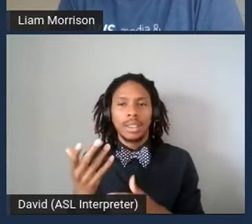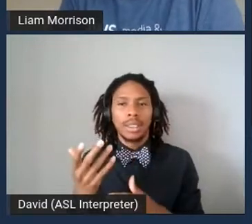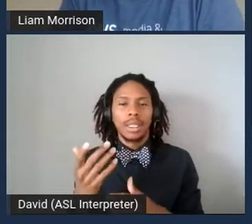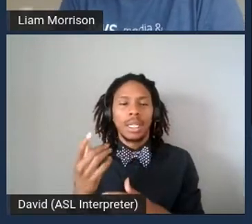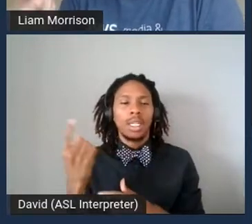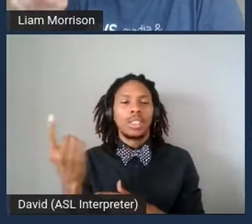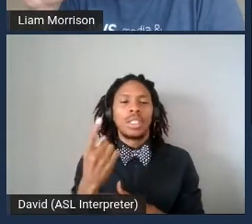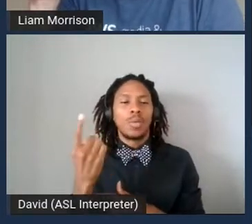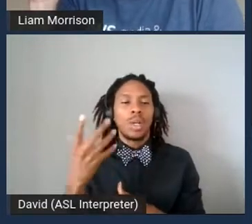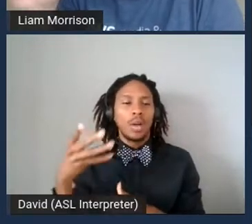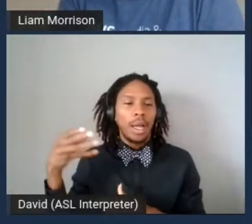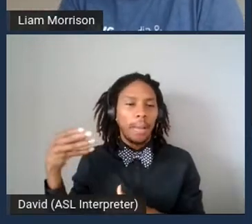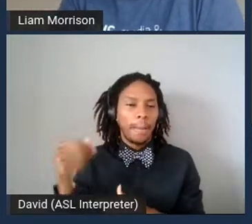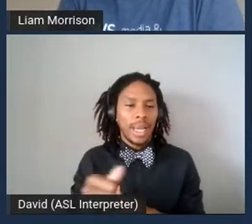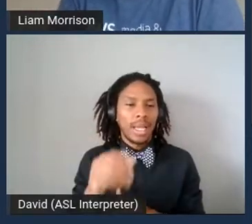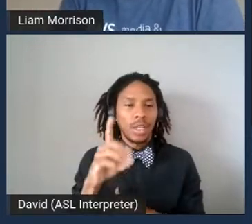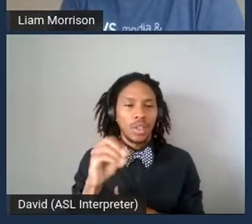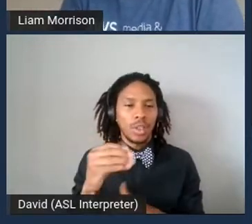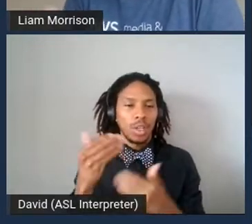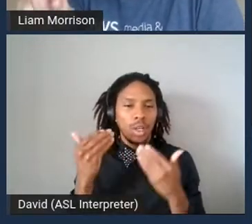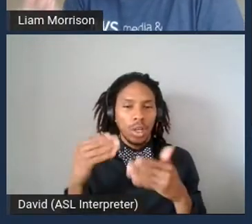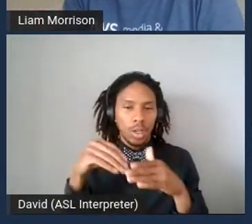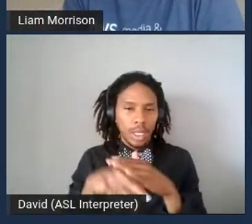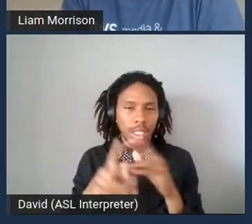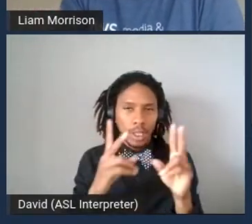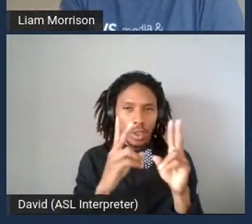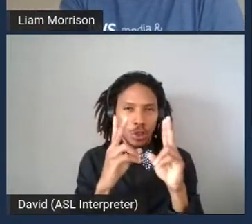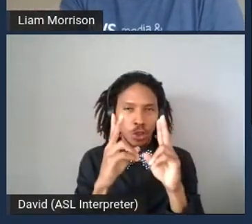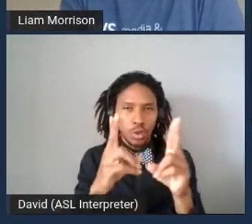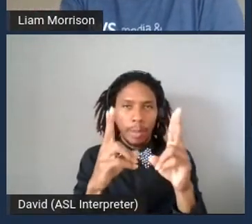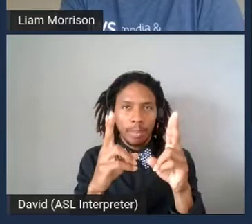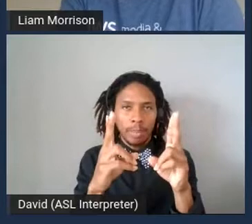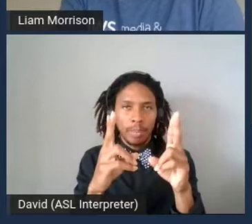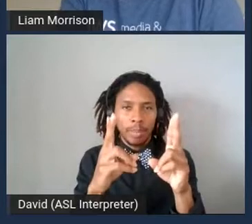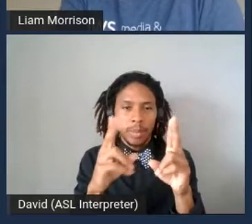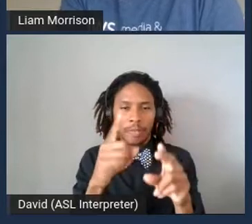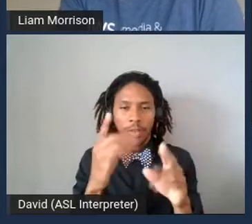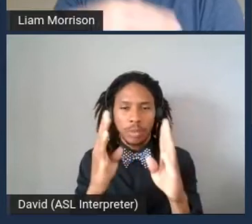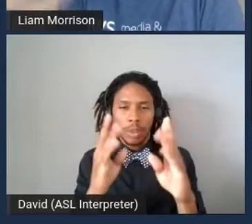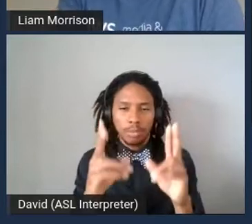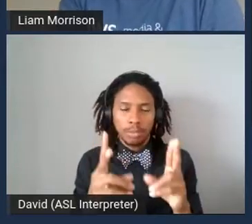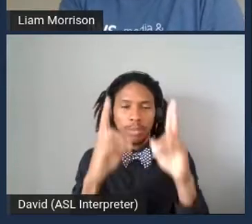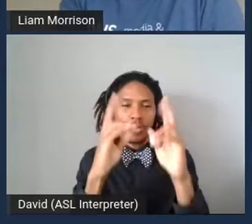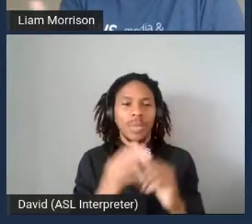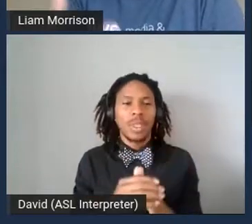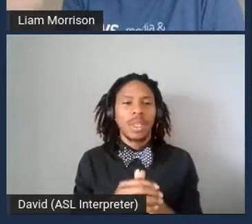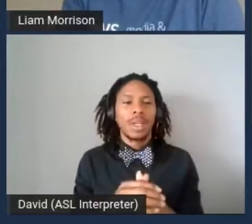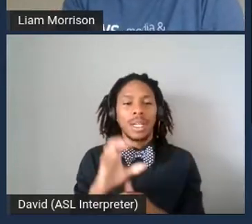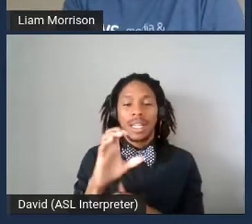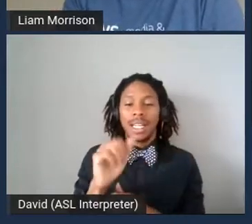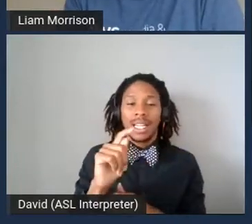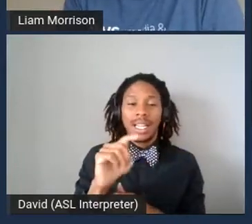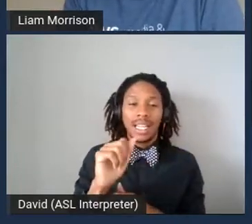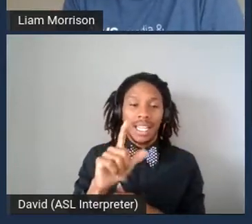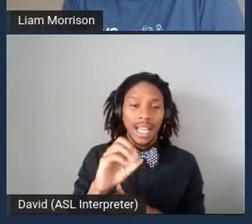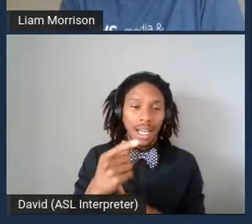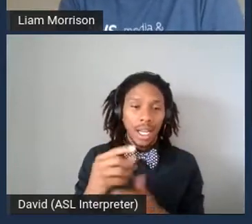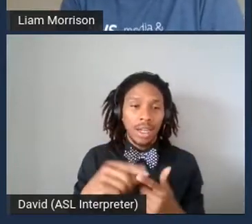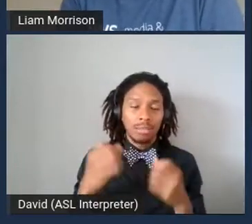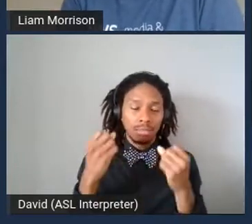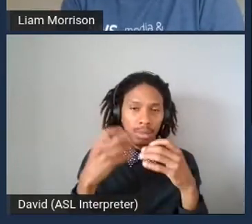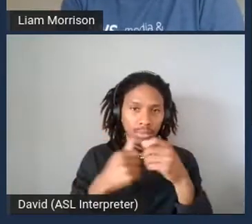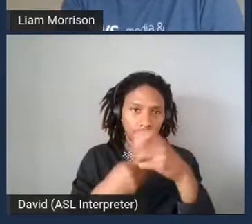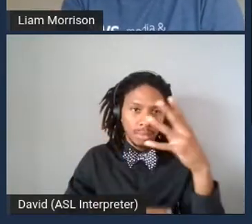being paid to do, to go in and trim that first thing off. And when you're talking about catalogs in the thousands of titles, it